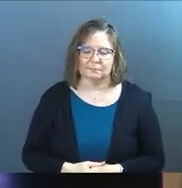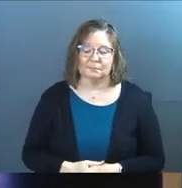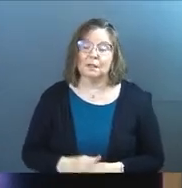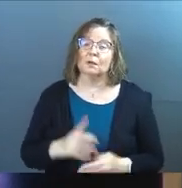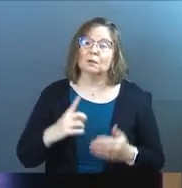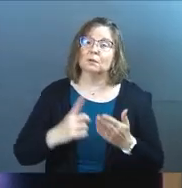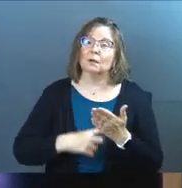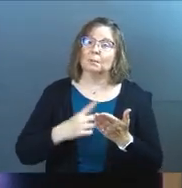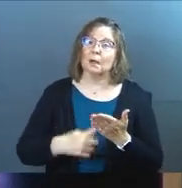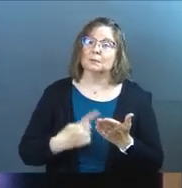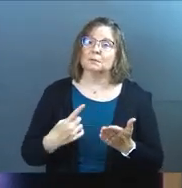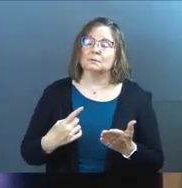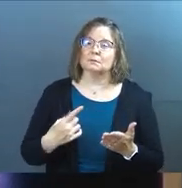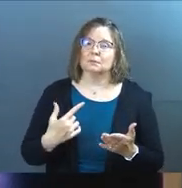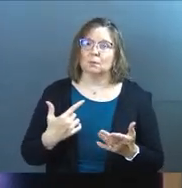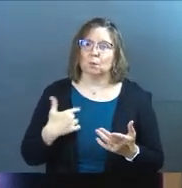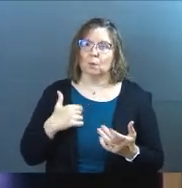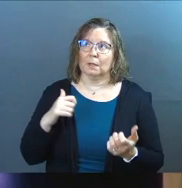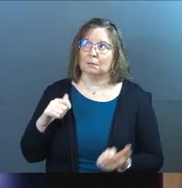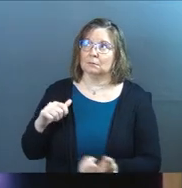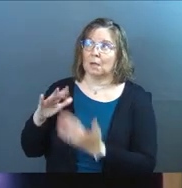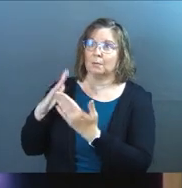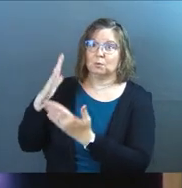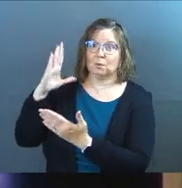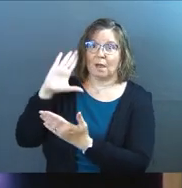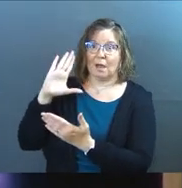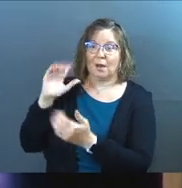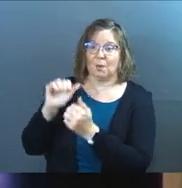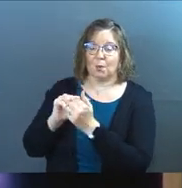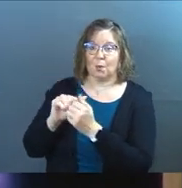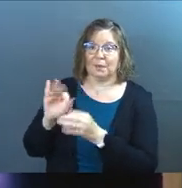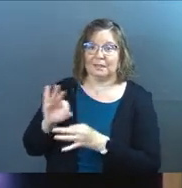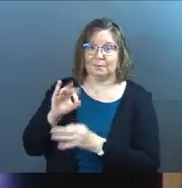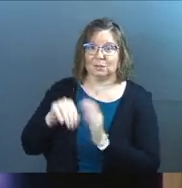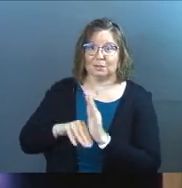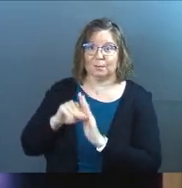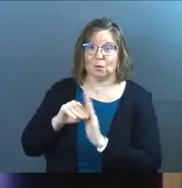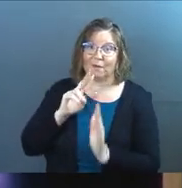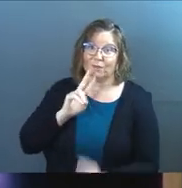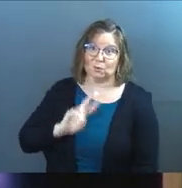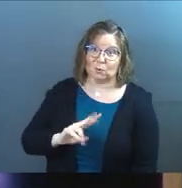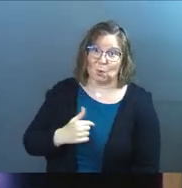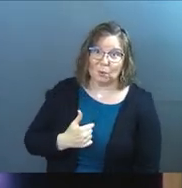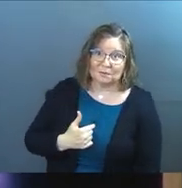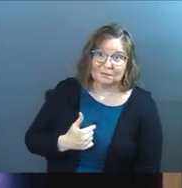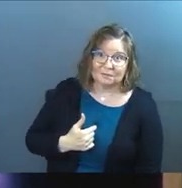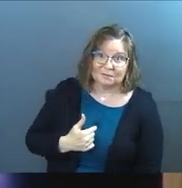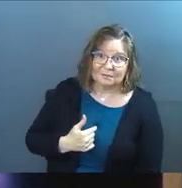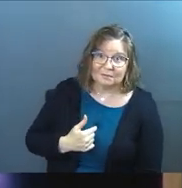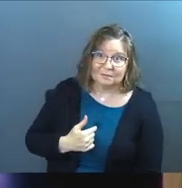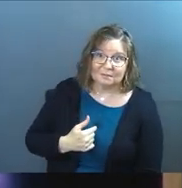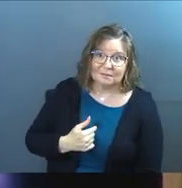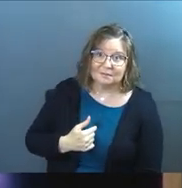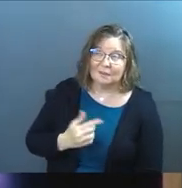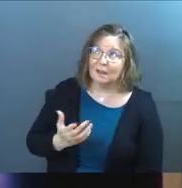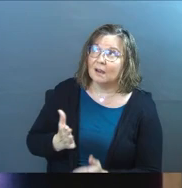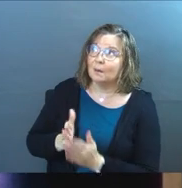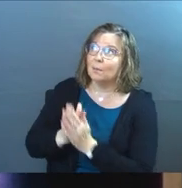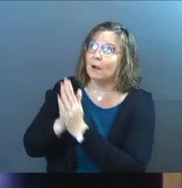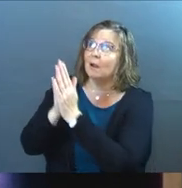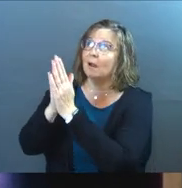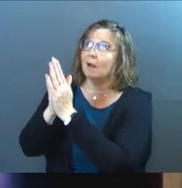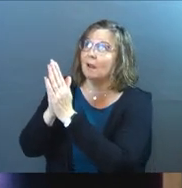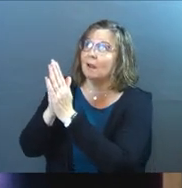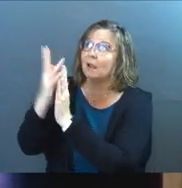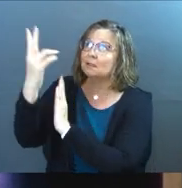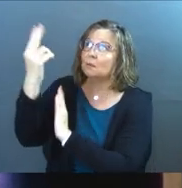so sometimes when we come to God with the spiritual maturity of a two-year-old and he